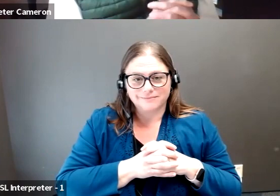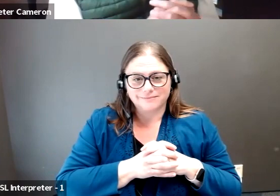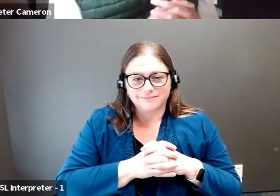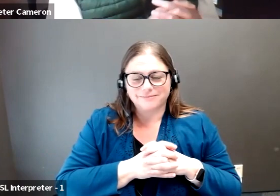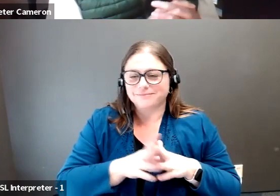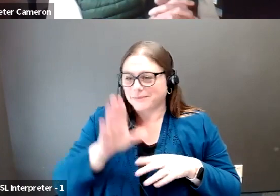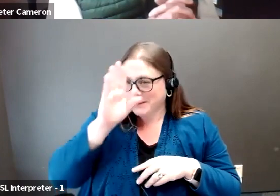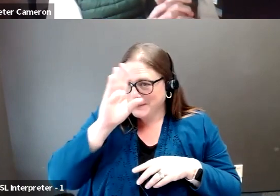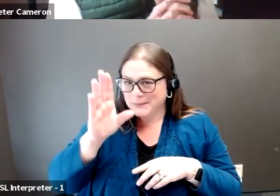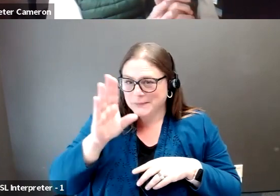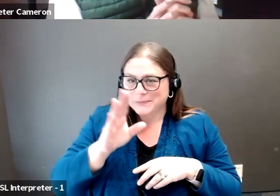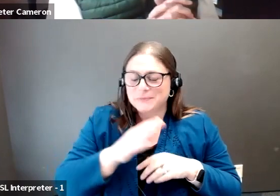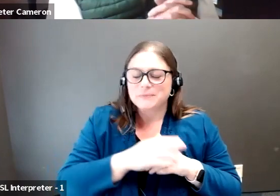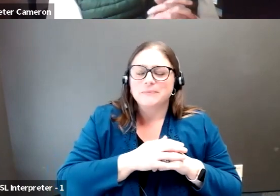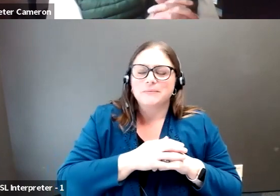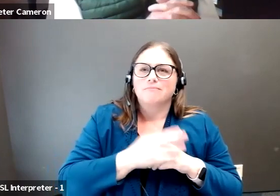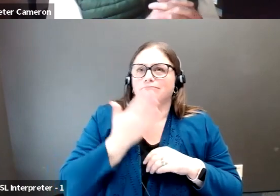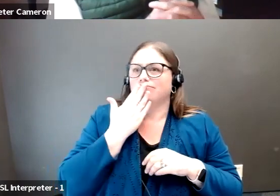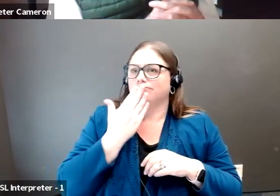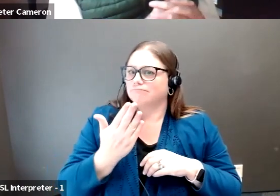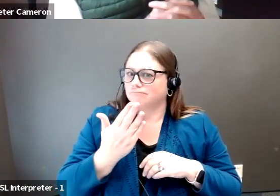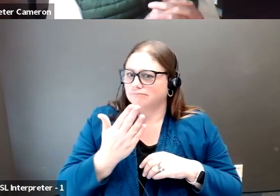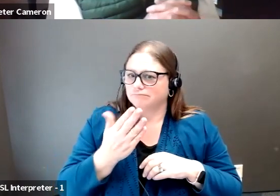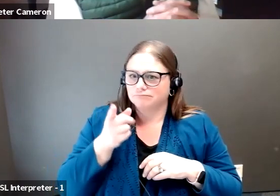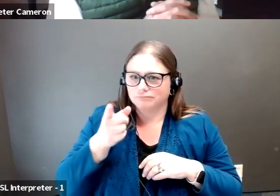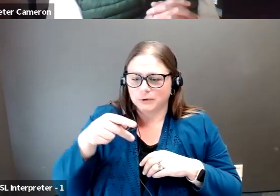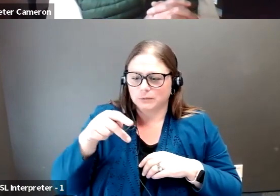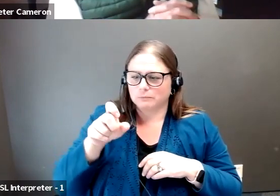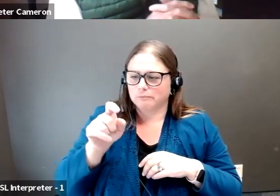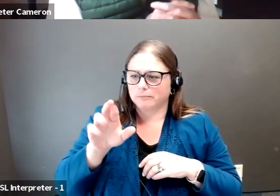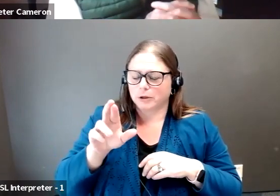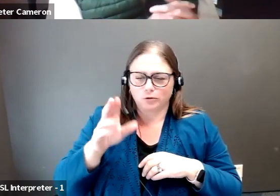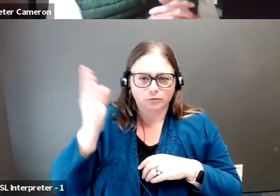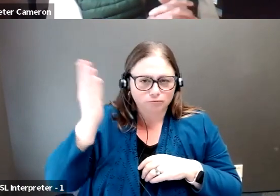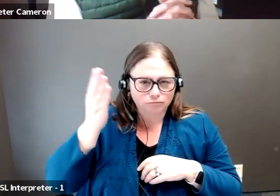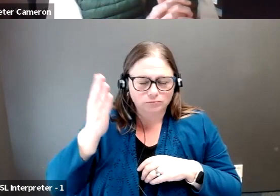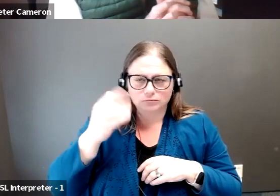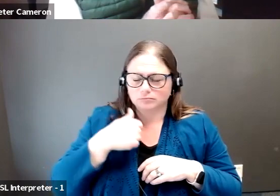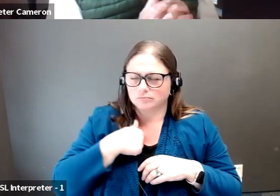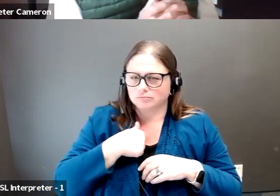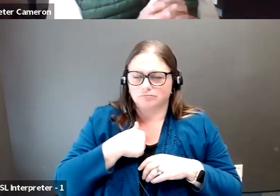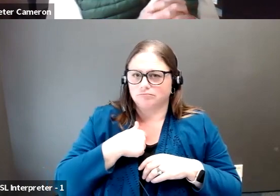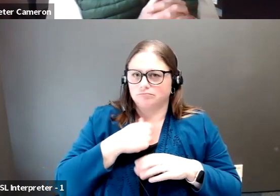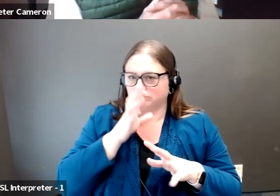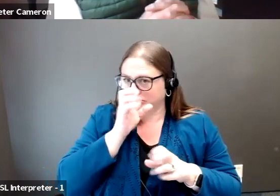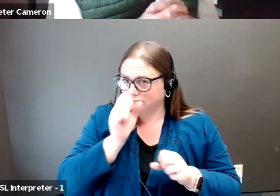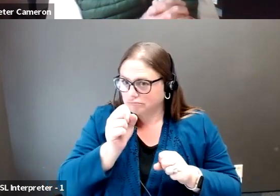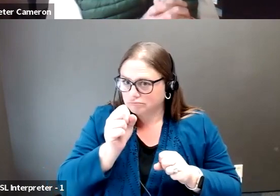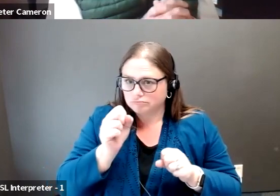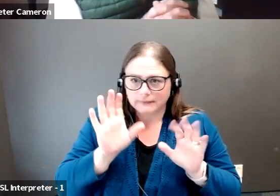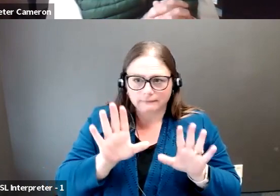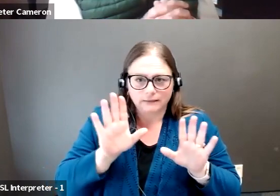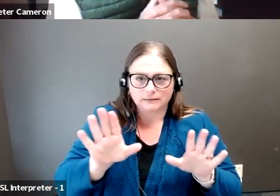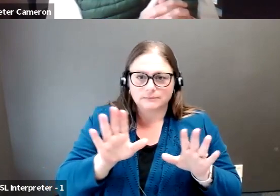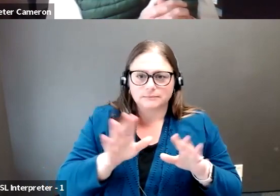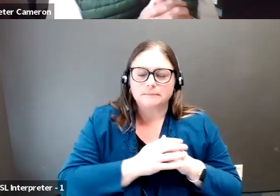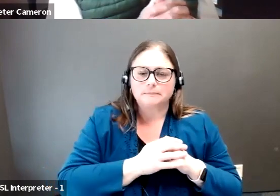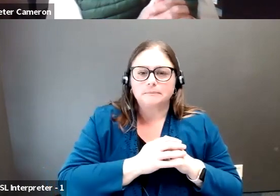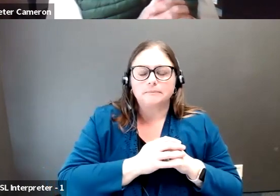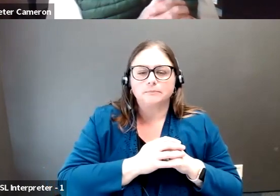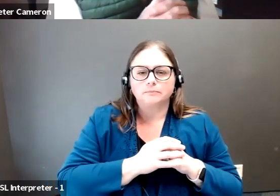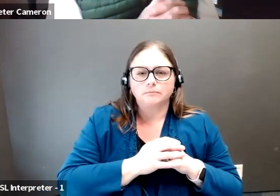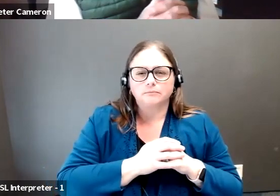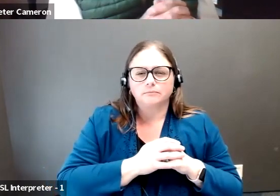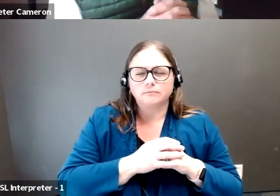Hi there. Thanks, Peter, so much for this talk. This has been so fantastic. I probably have